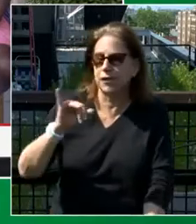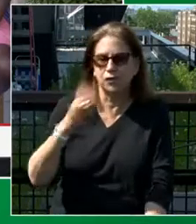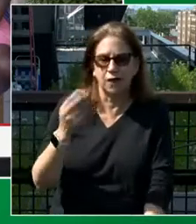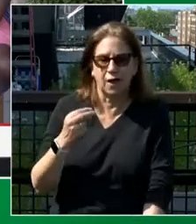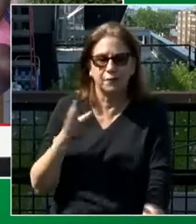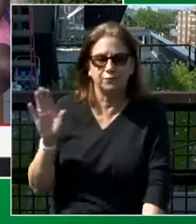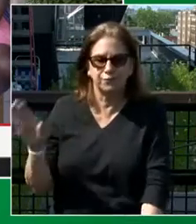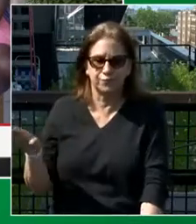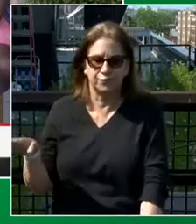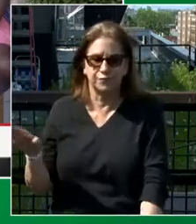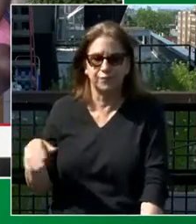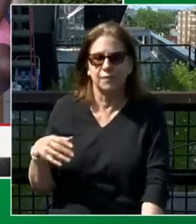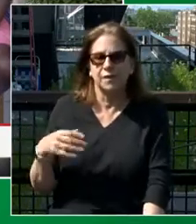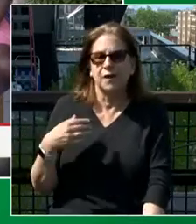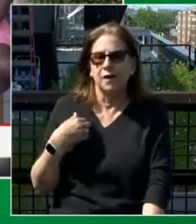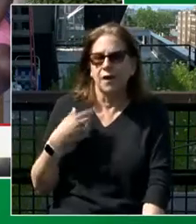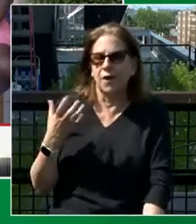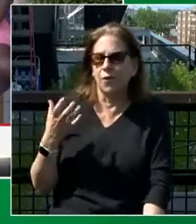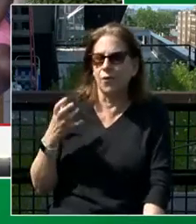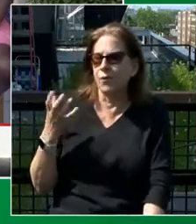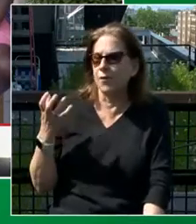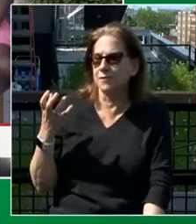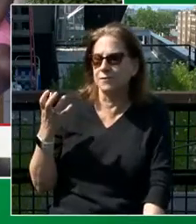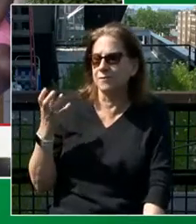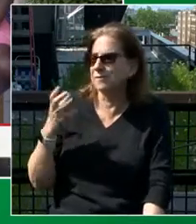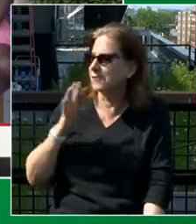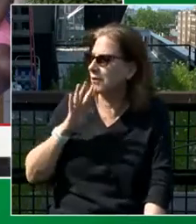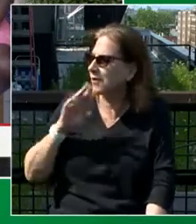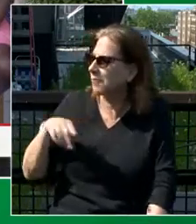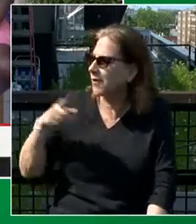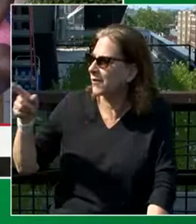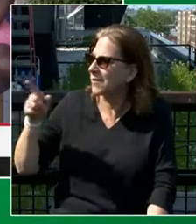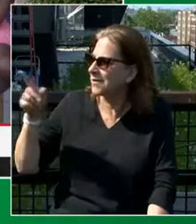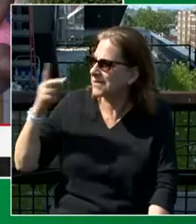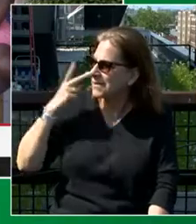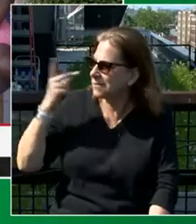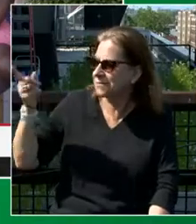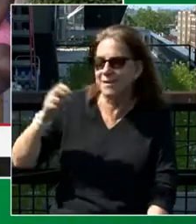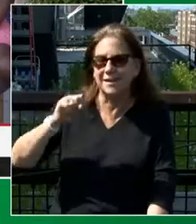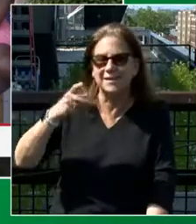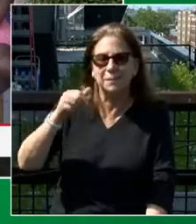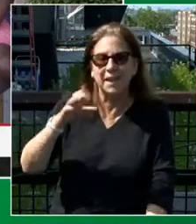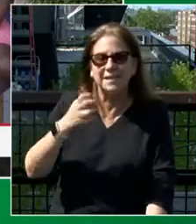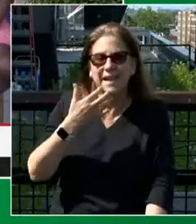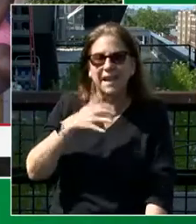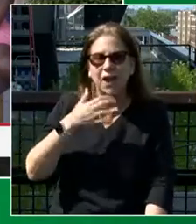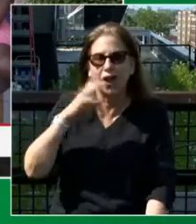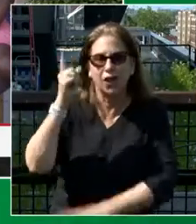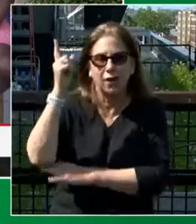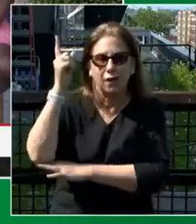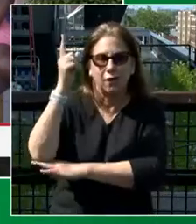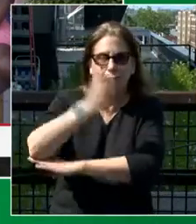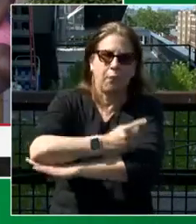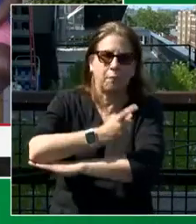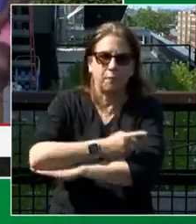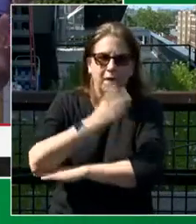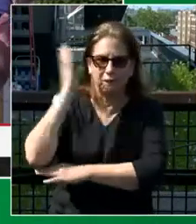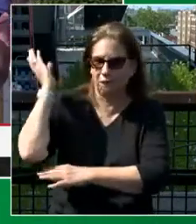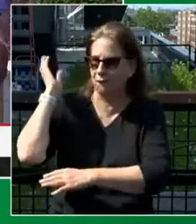just All right. just making sure we were all being aware. And I want Exactly. to just to prove that the nightmare